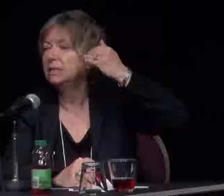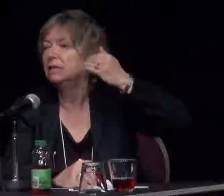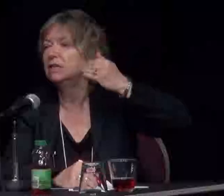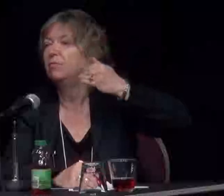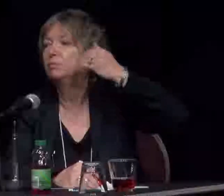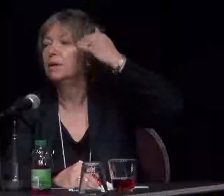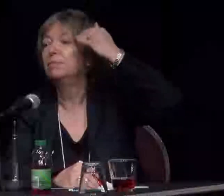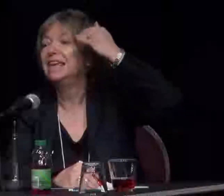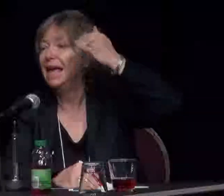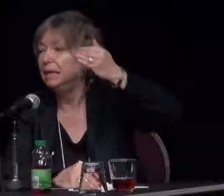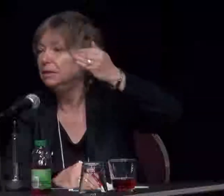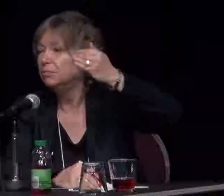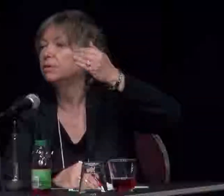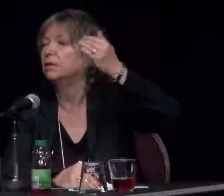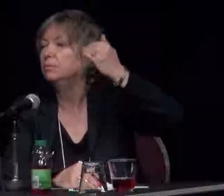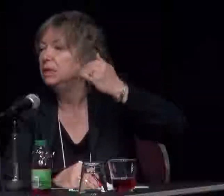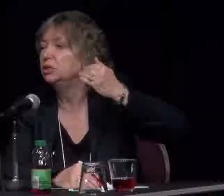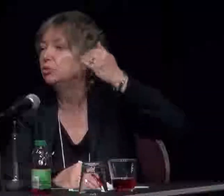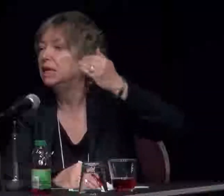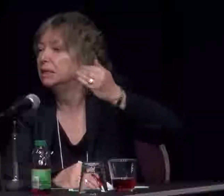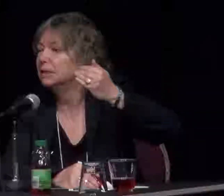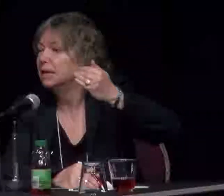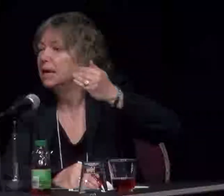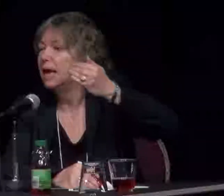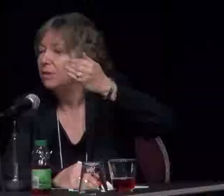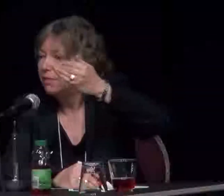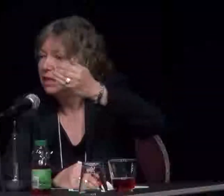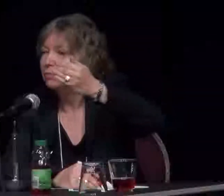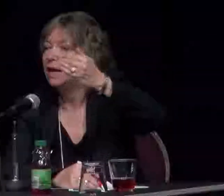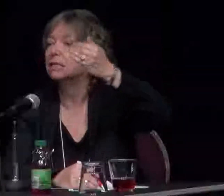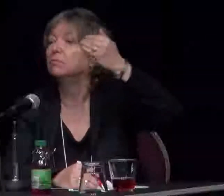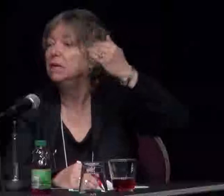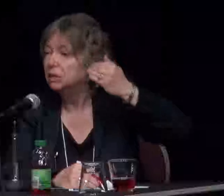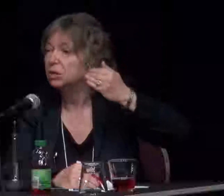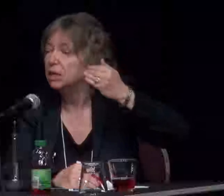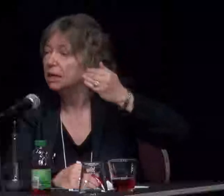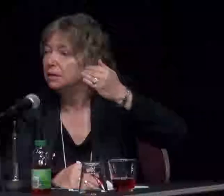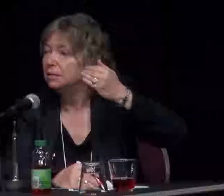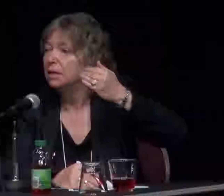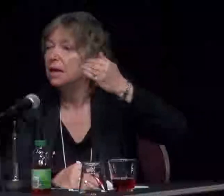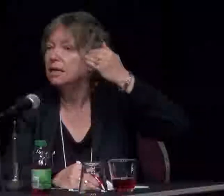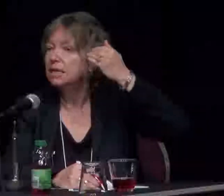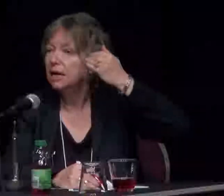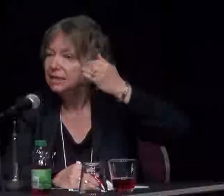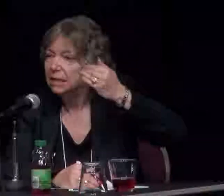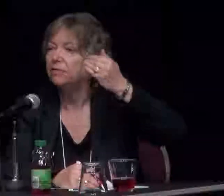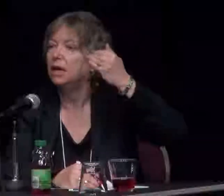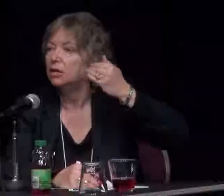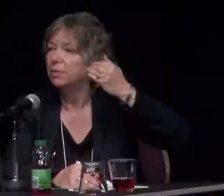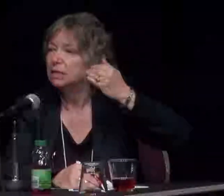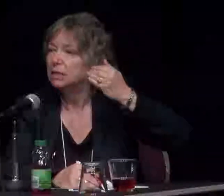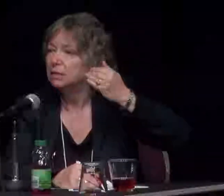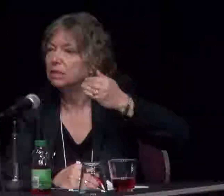economic incentives have become the end rather than the means to an end. And we have to get back to the means to the end, that the idea